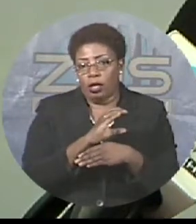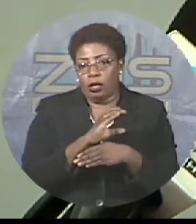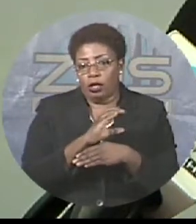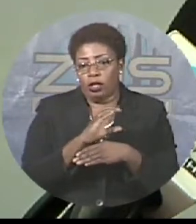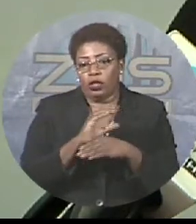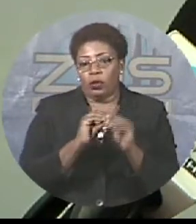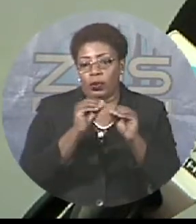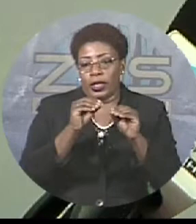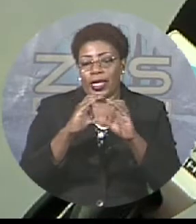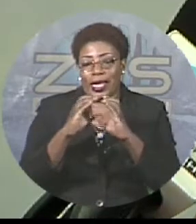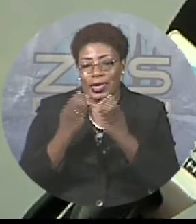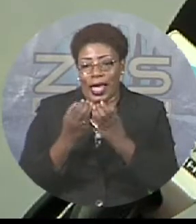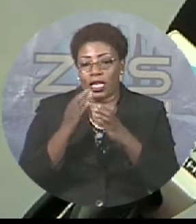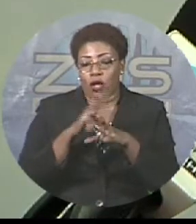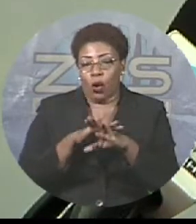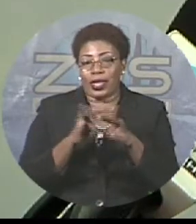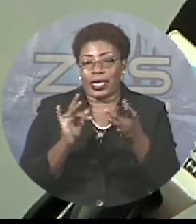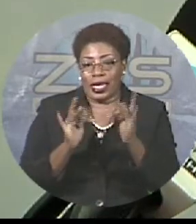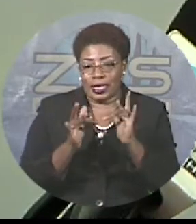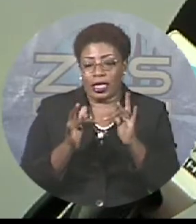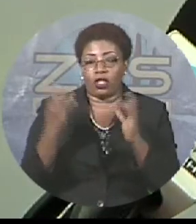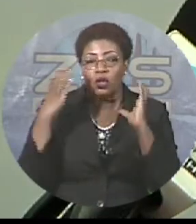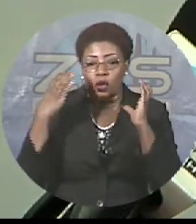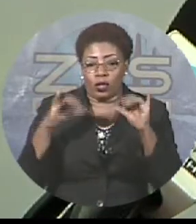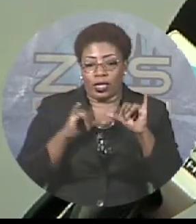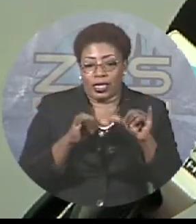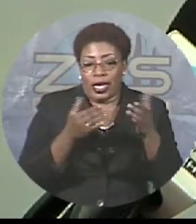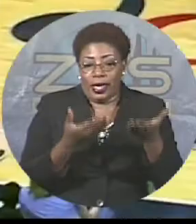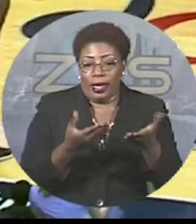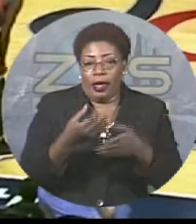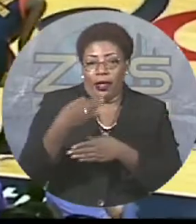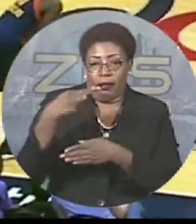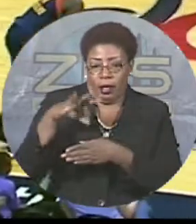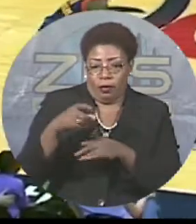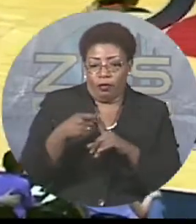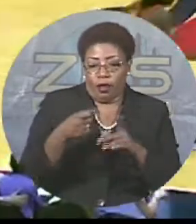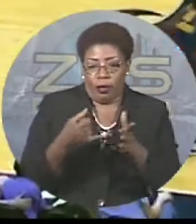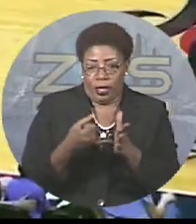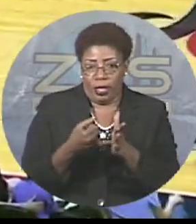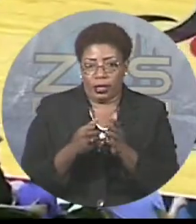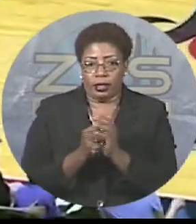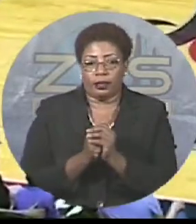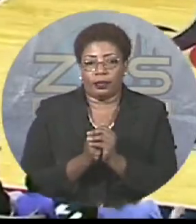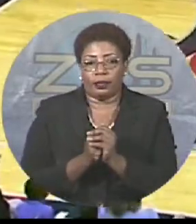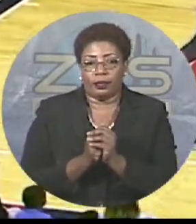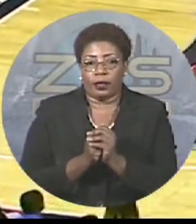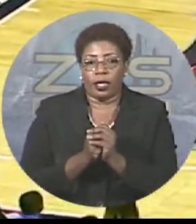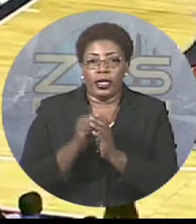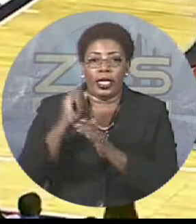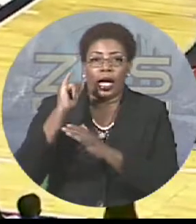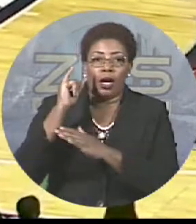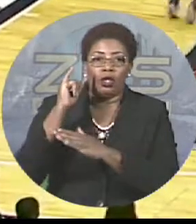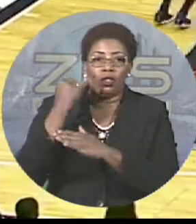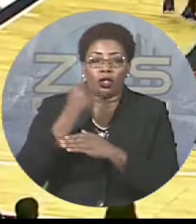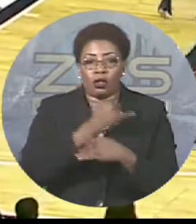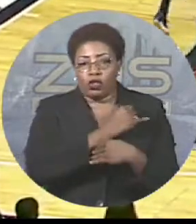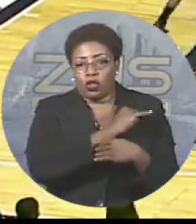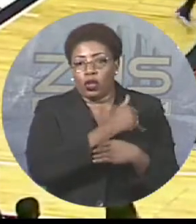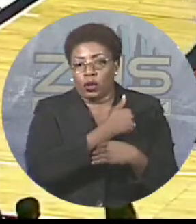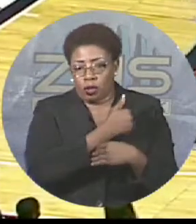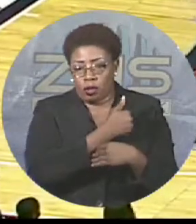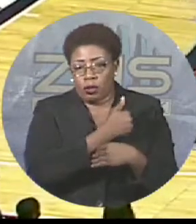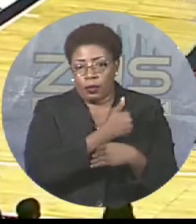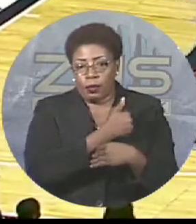courses online so that the coaches can stay here and benefit from it. Another honor for Jonquel Jones, as she's been named to